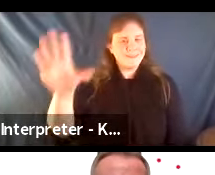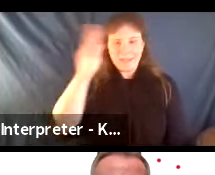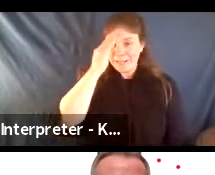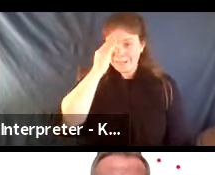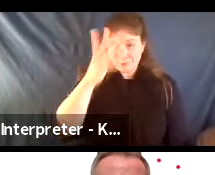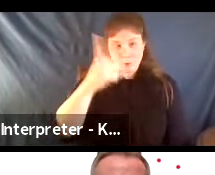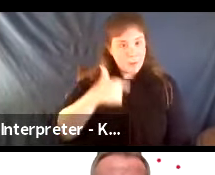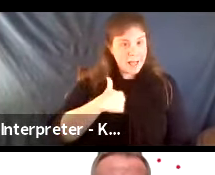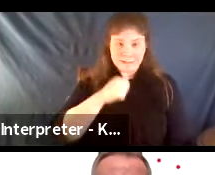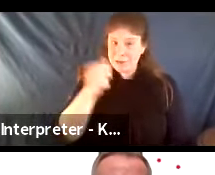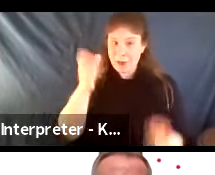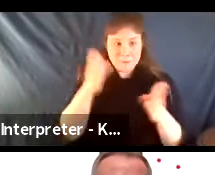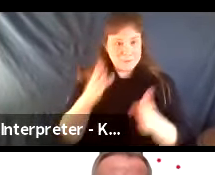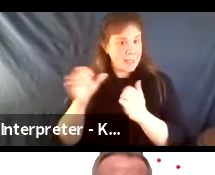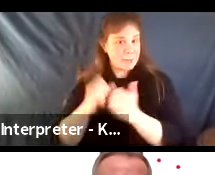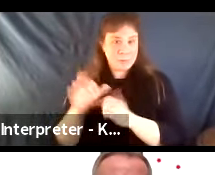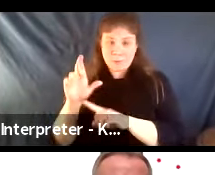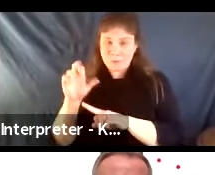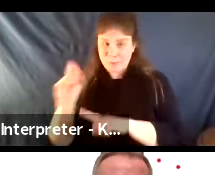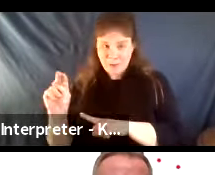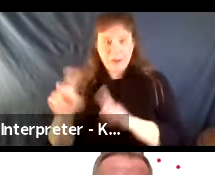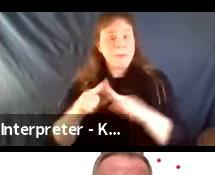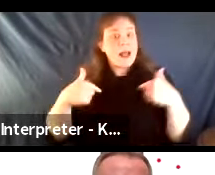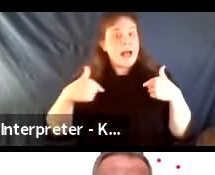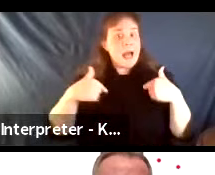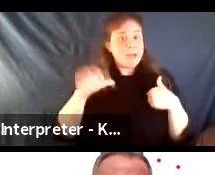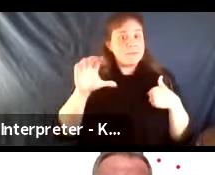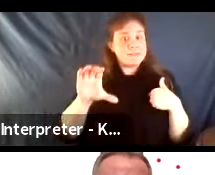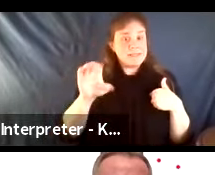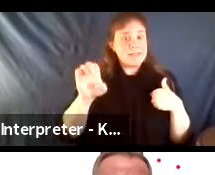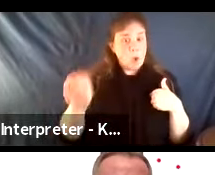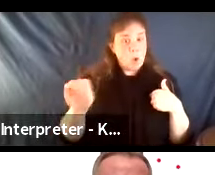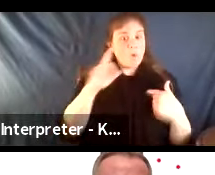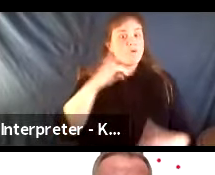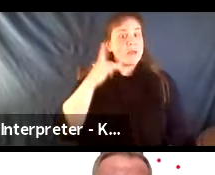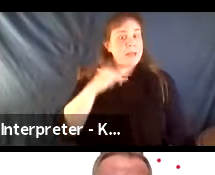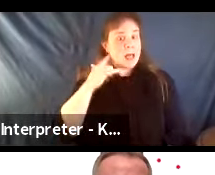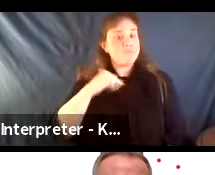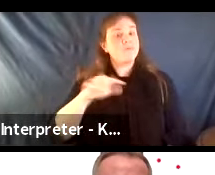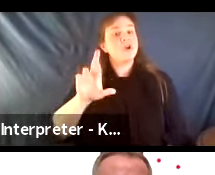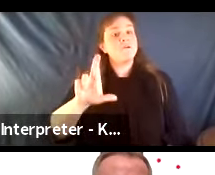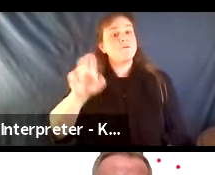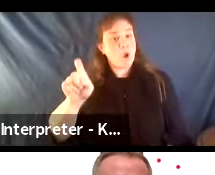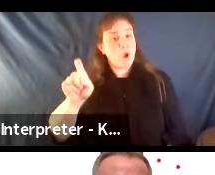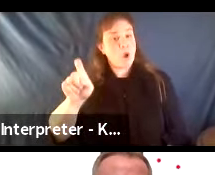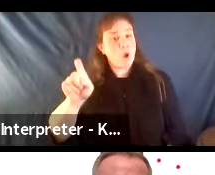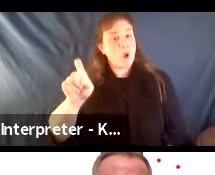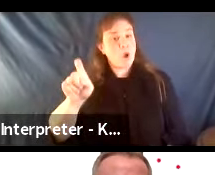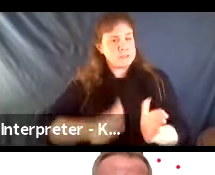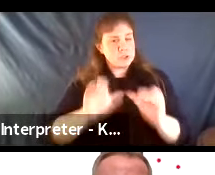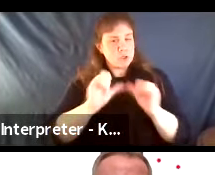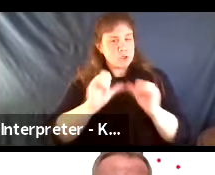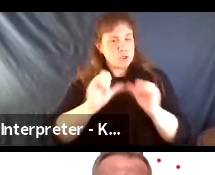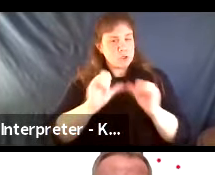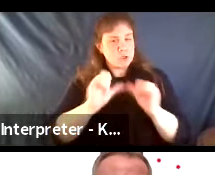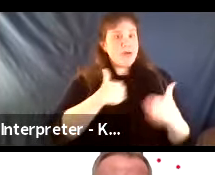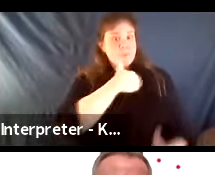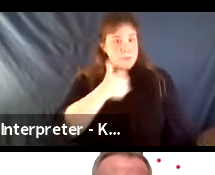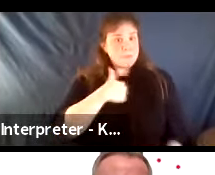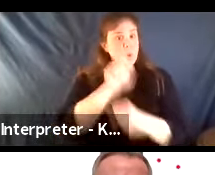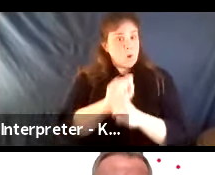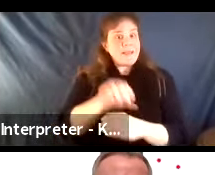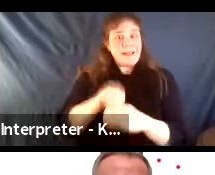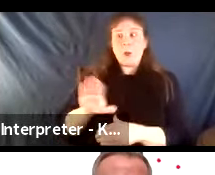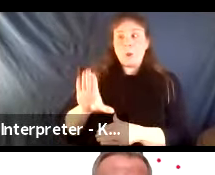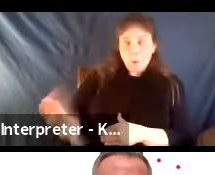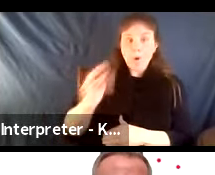but I'm the CEO for the California Pharmacists Association, and we have members working in those grocery stores. And also what we could